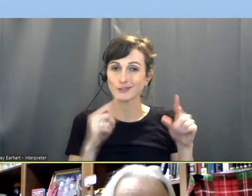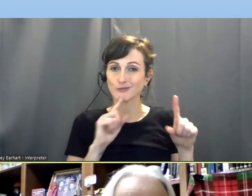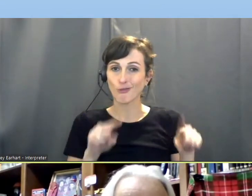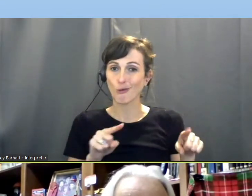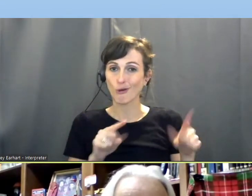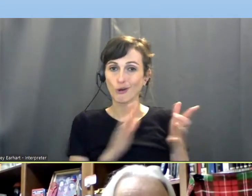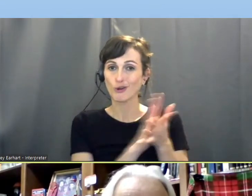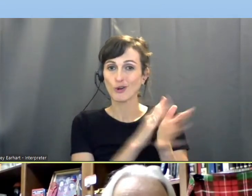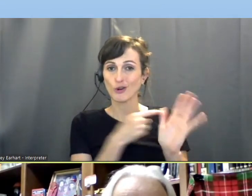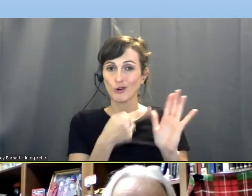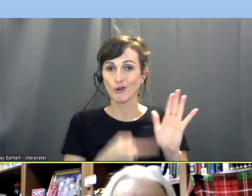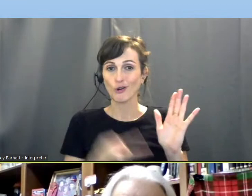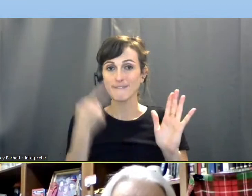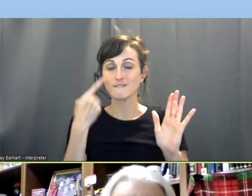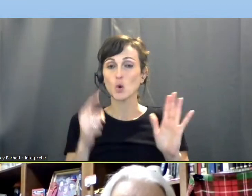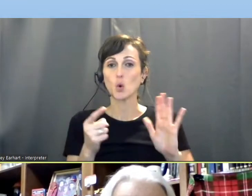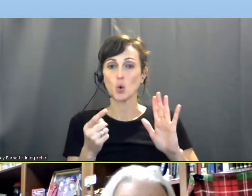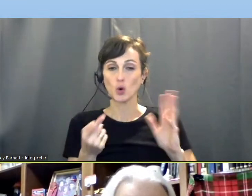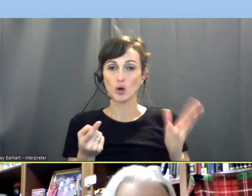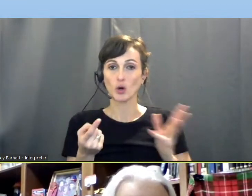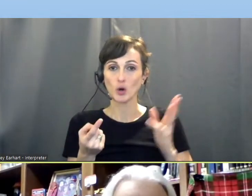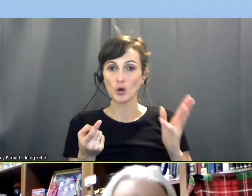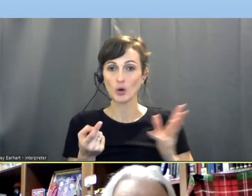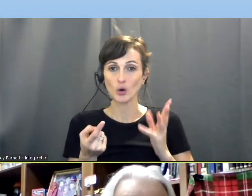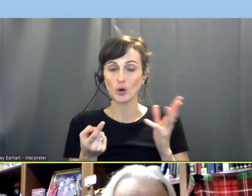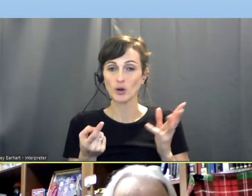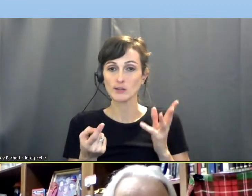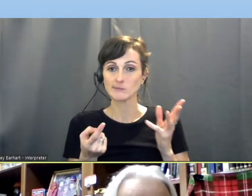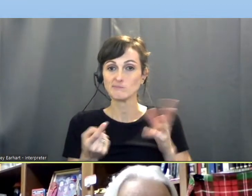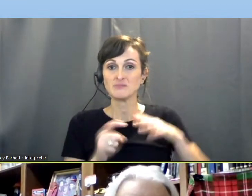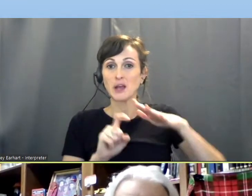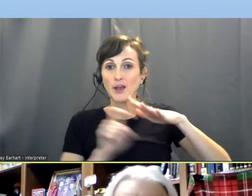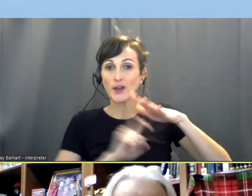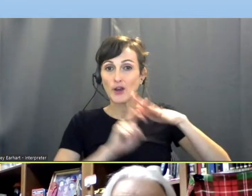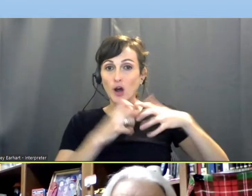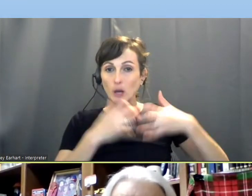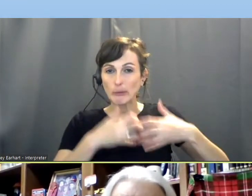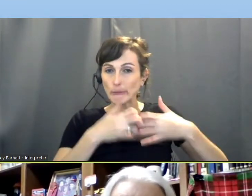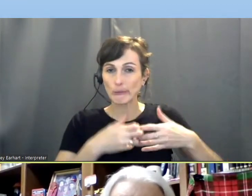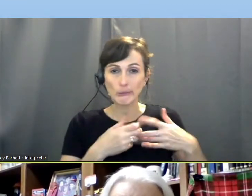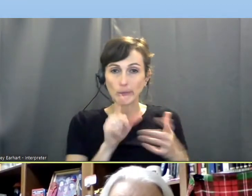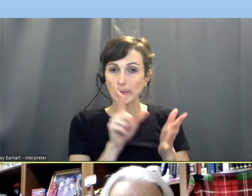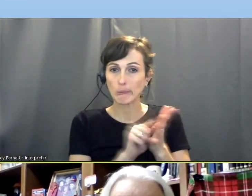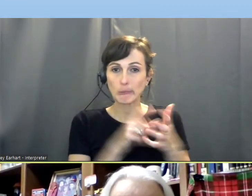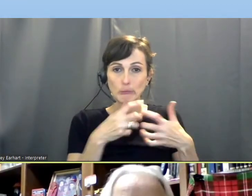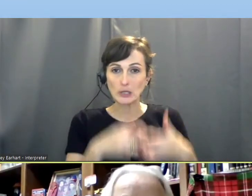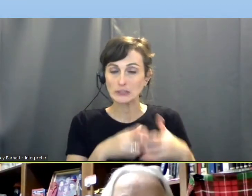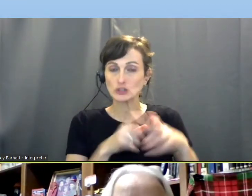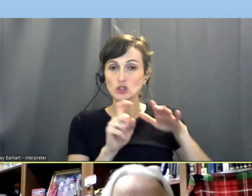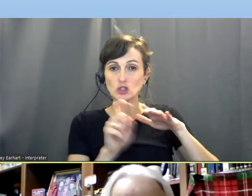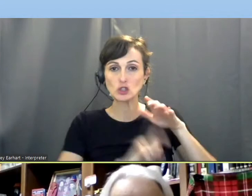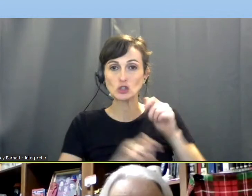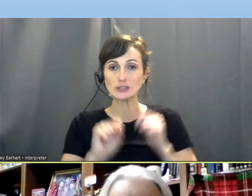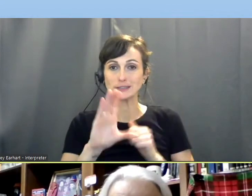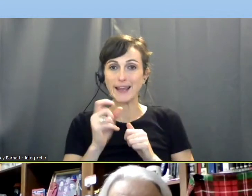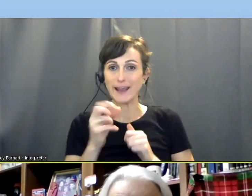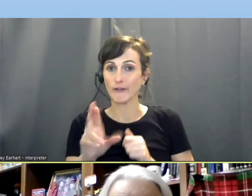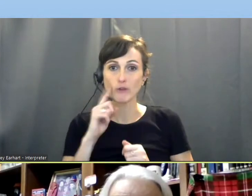for the copier, printer, scanner, whatever, for